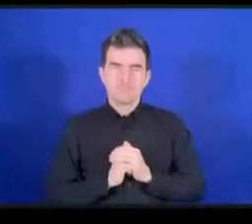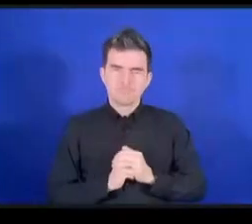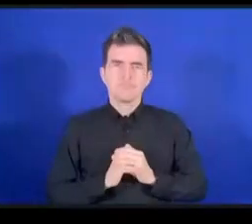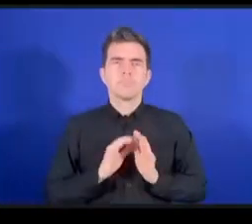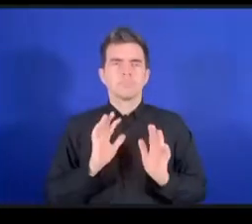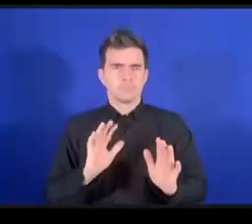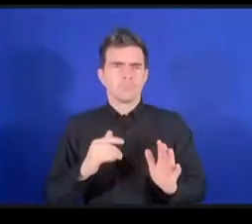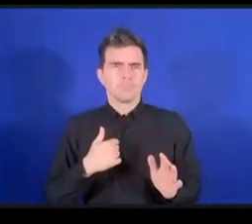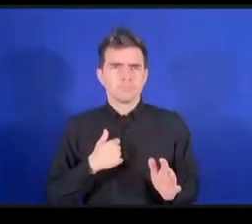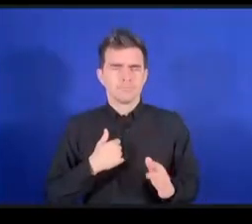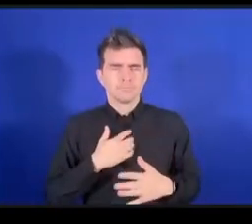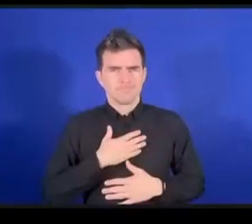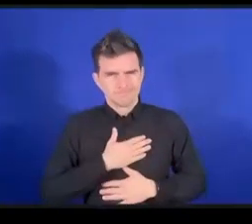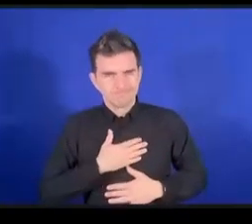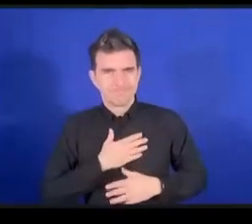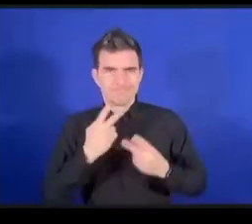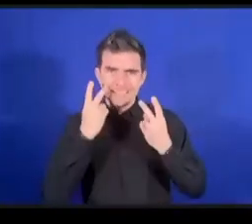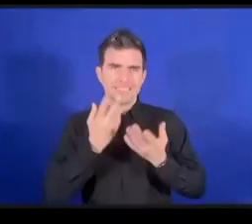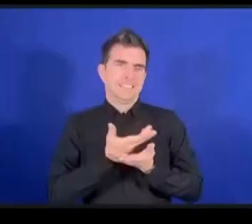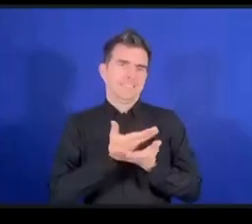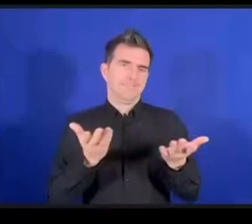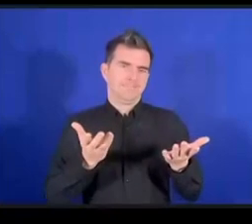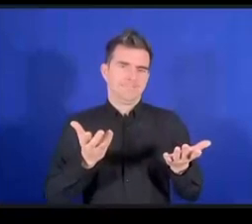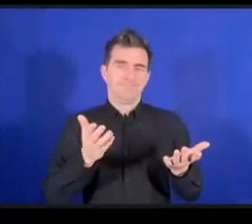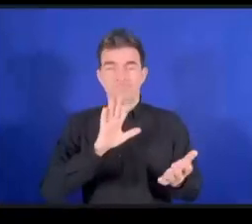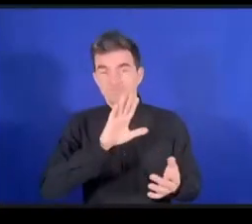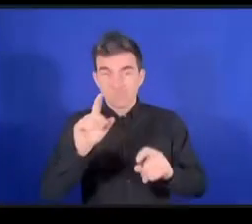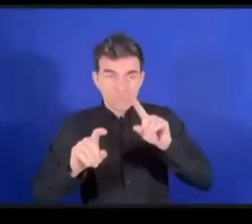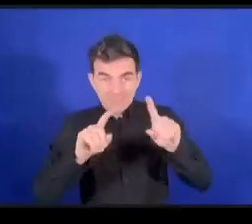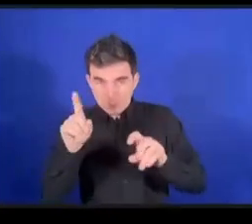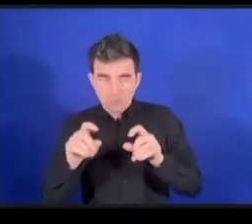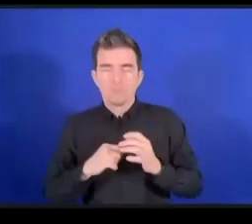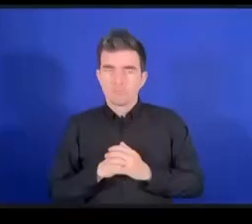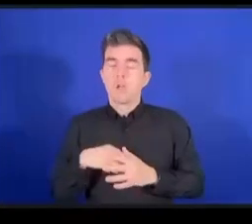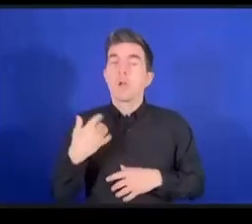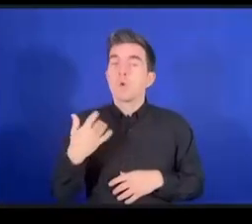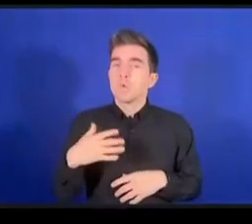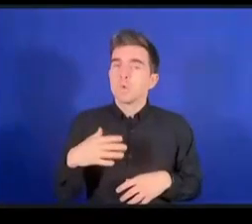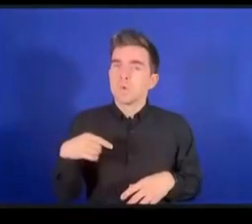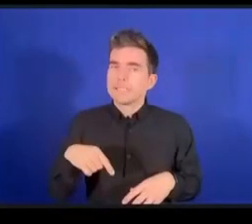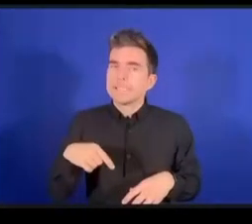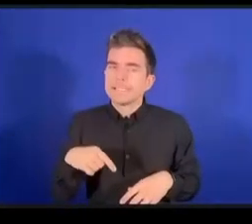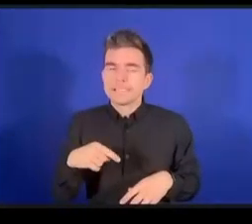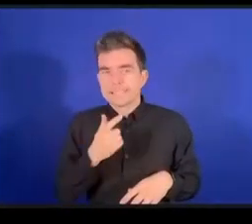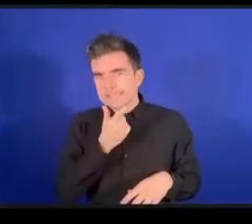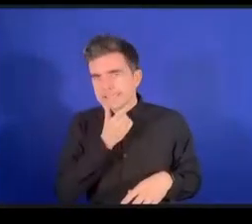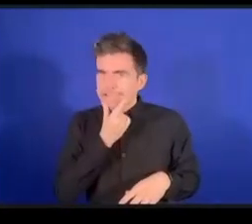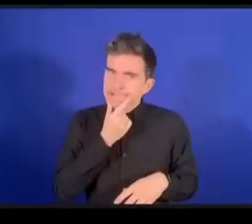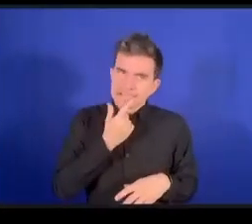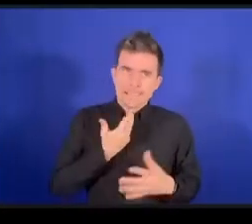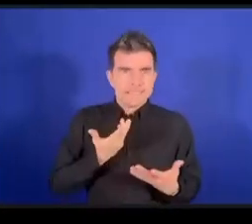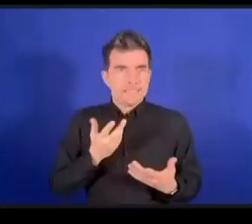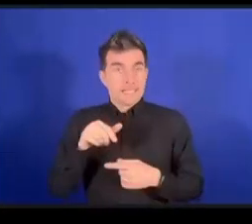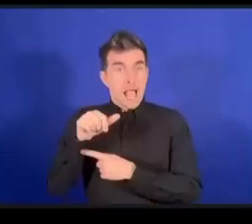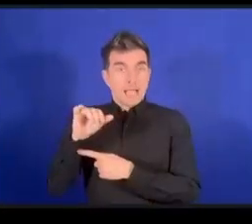artificial intelligence can do and what internet governance can tell us about artificial intelligence.